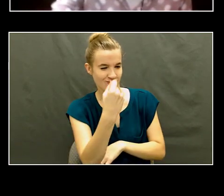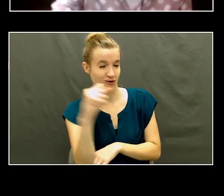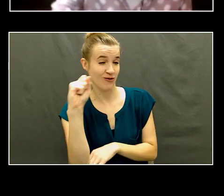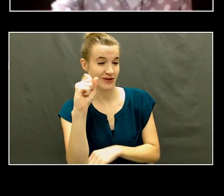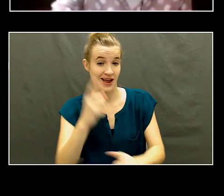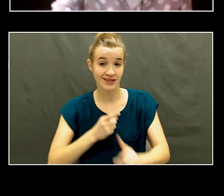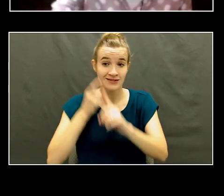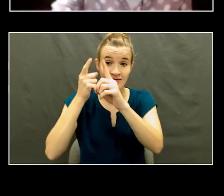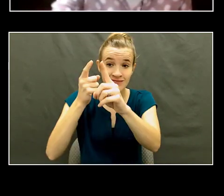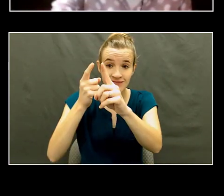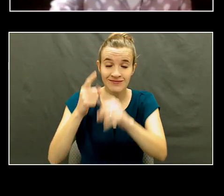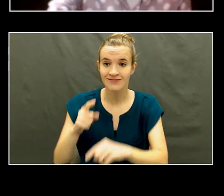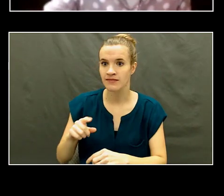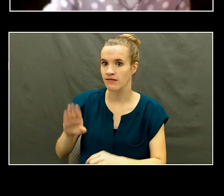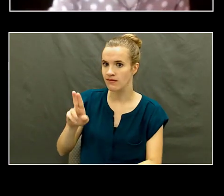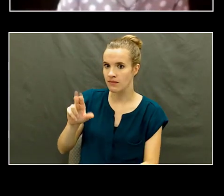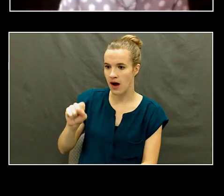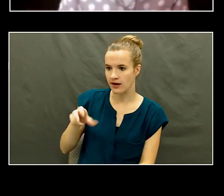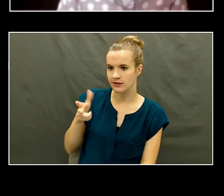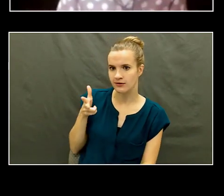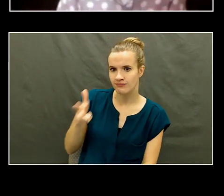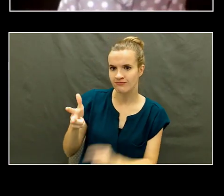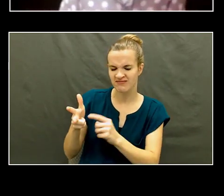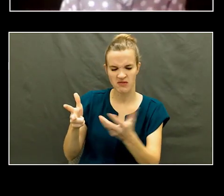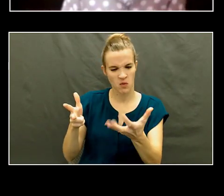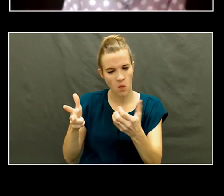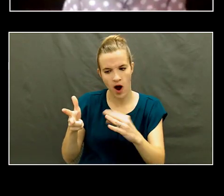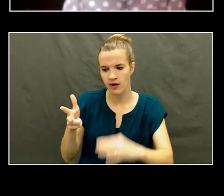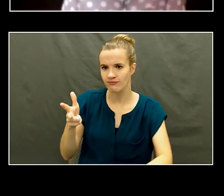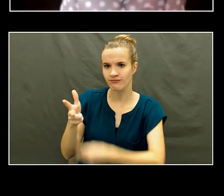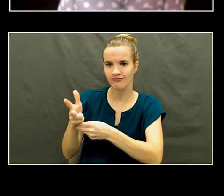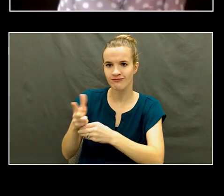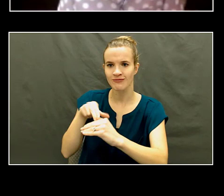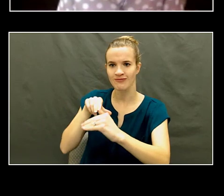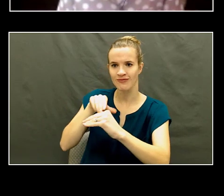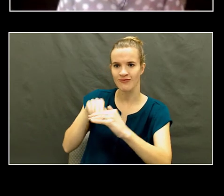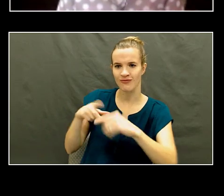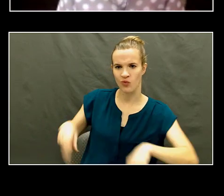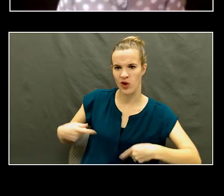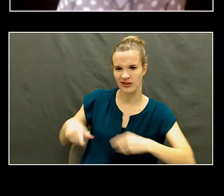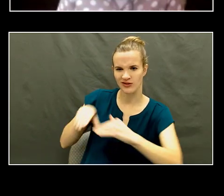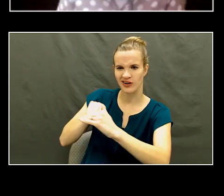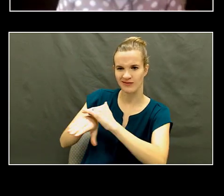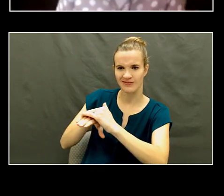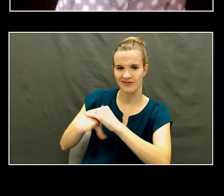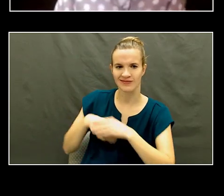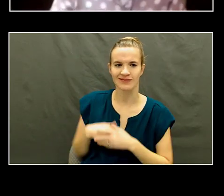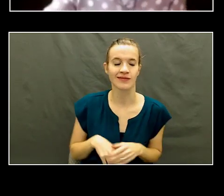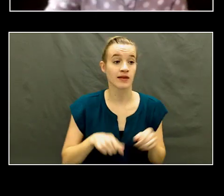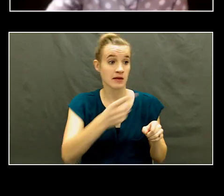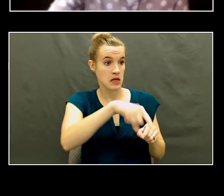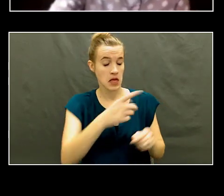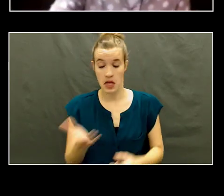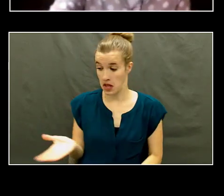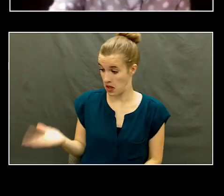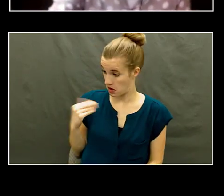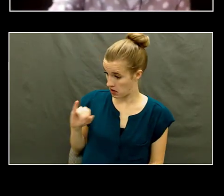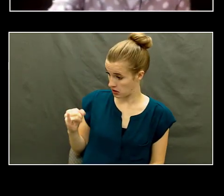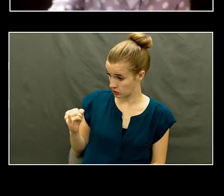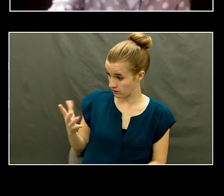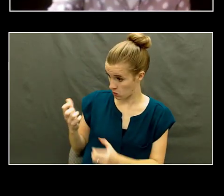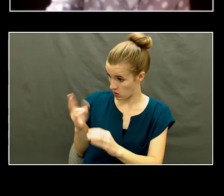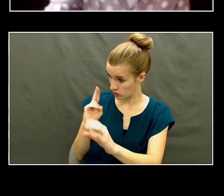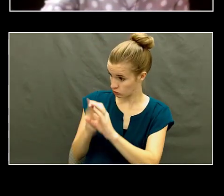lifts on buses. They turn to Jennifer. "Do you want to come?" Yes, she wants to